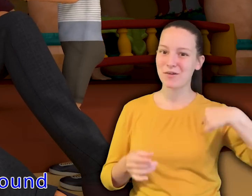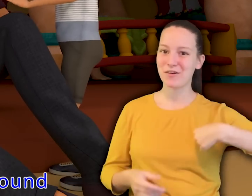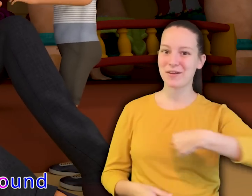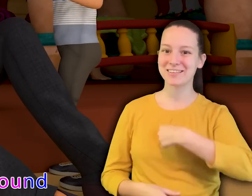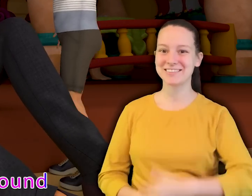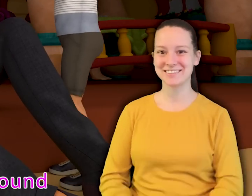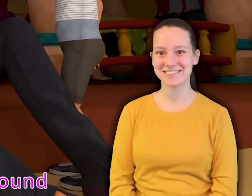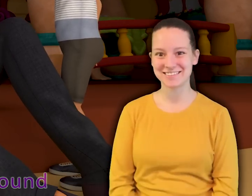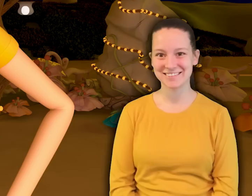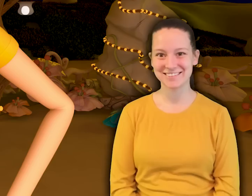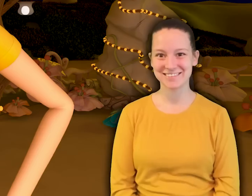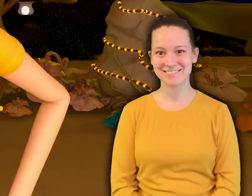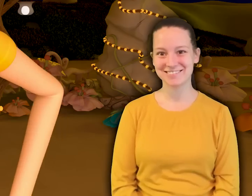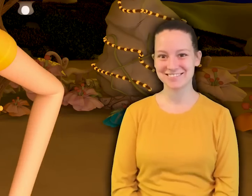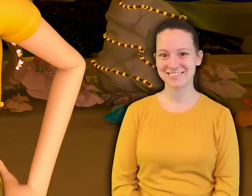us all